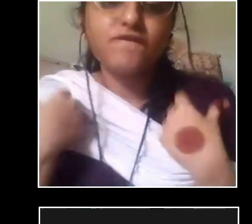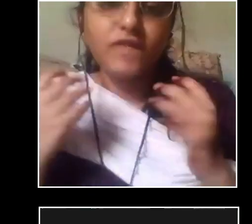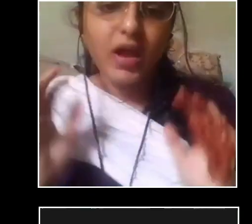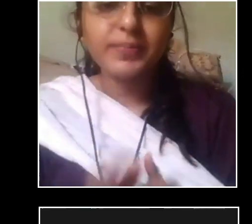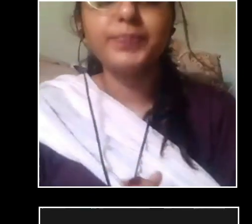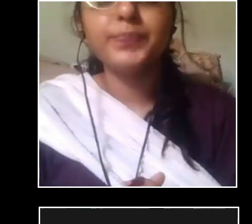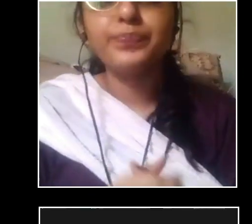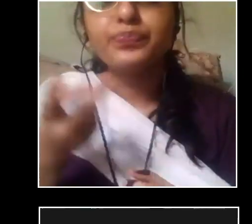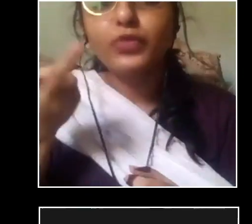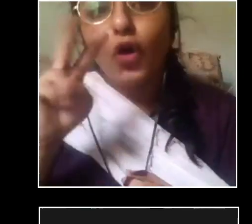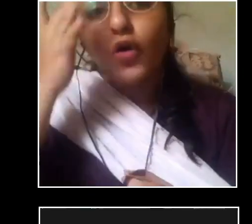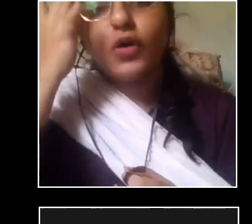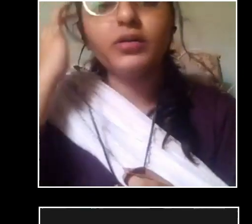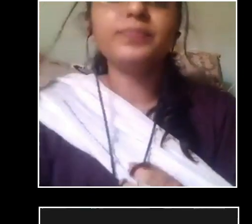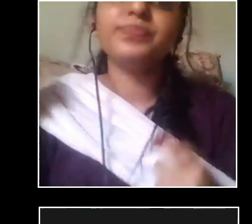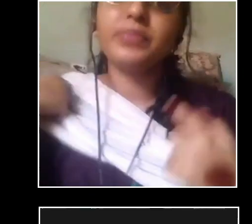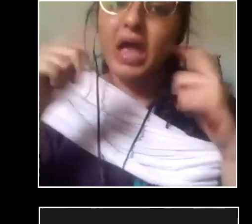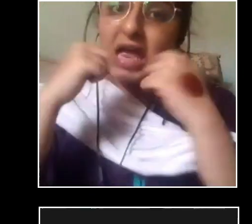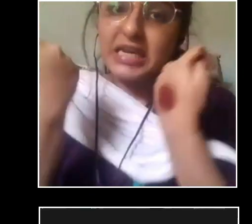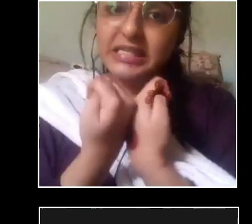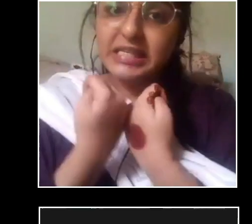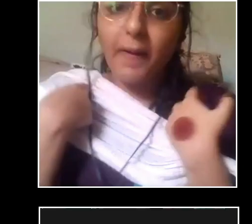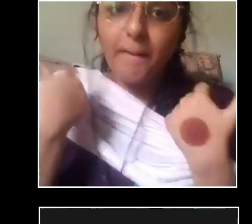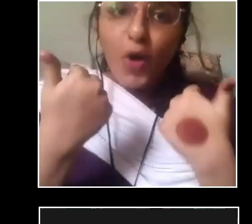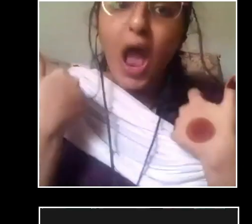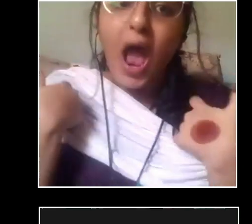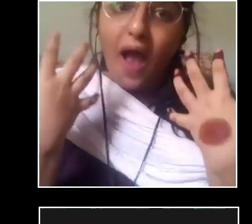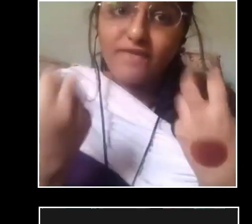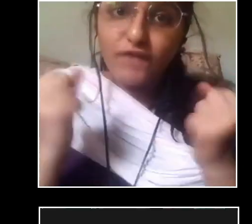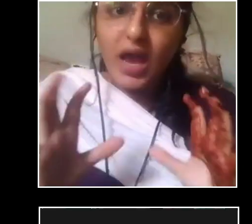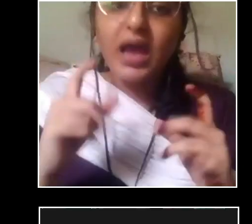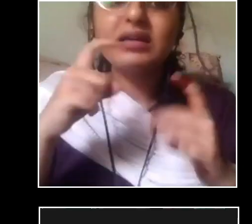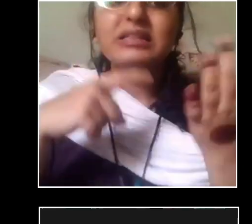a good working team that is technical team